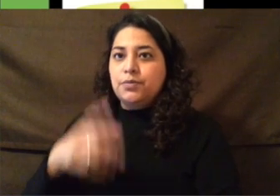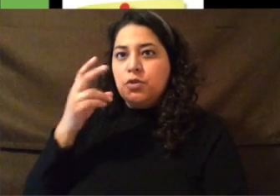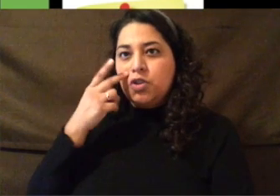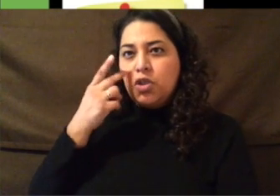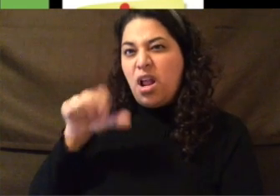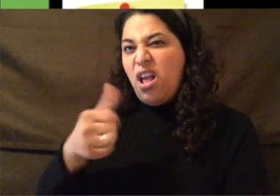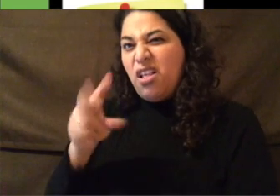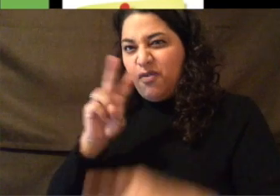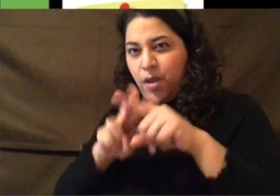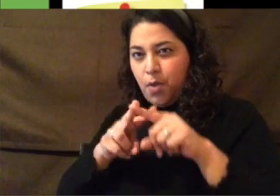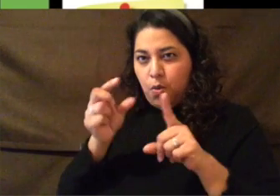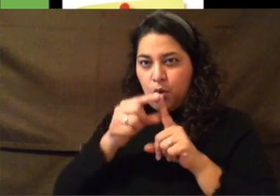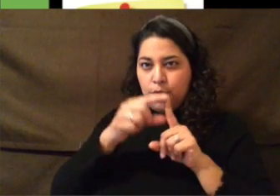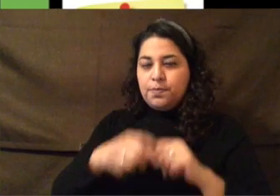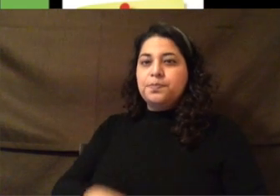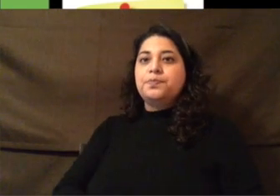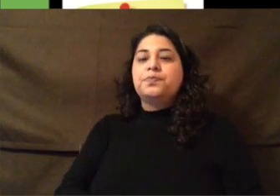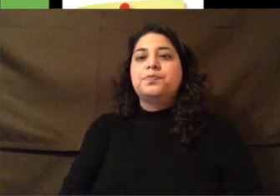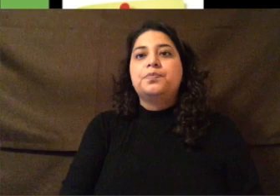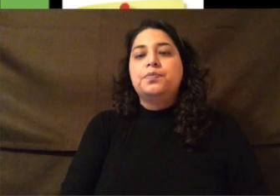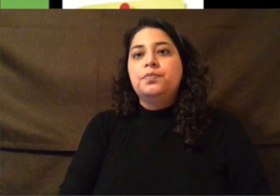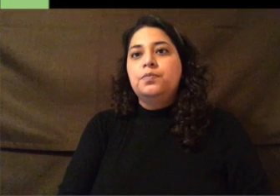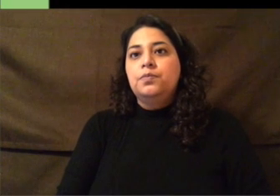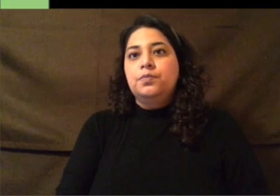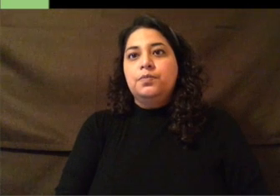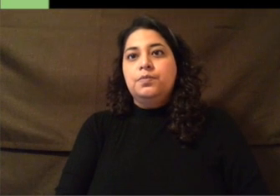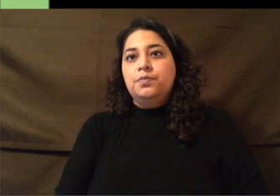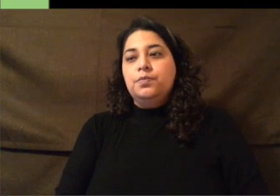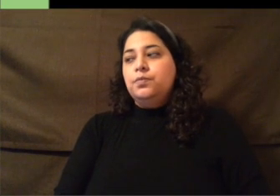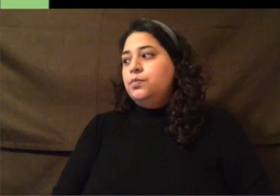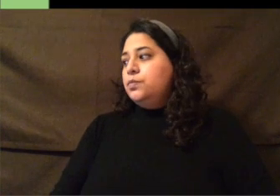needs. Let's look at another vocabulary word.